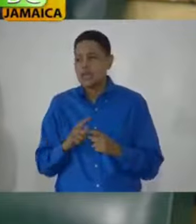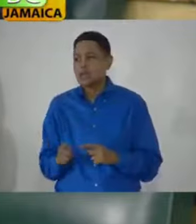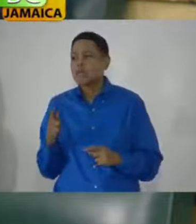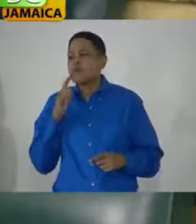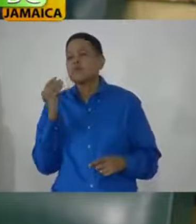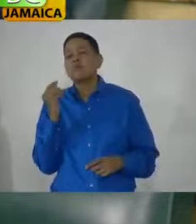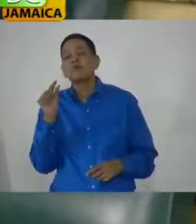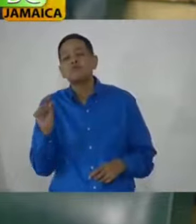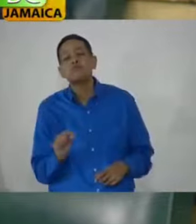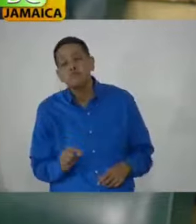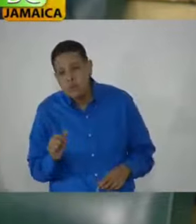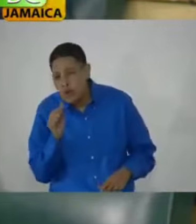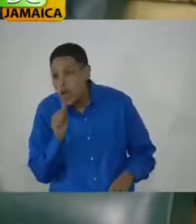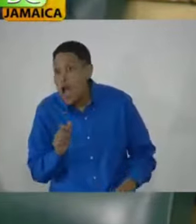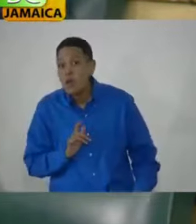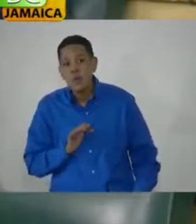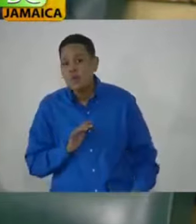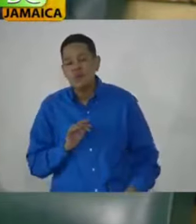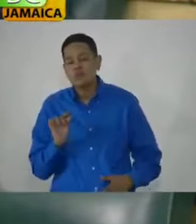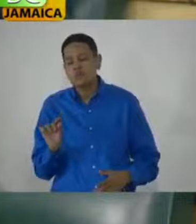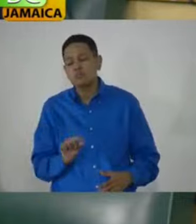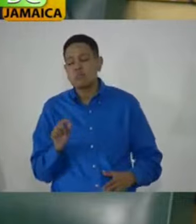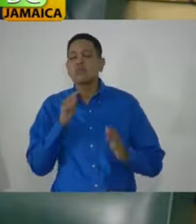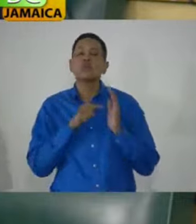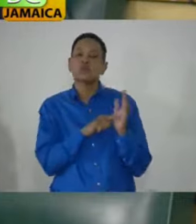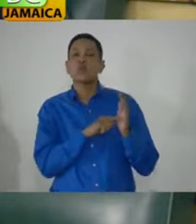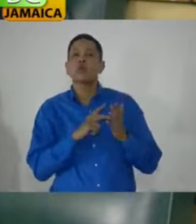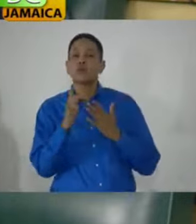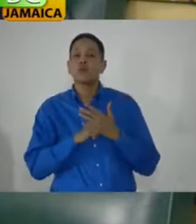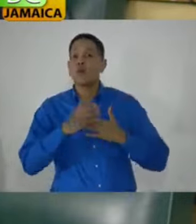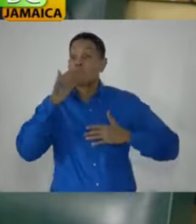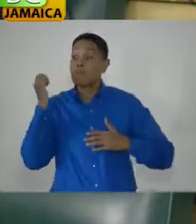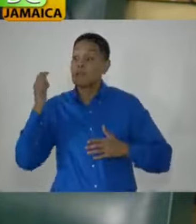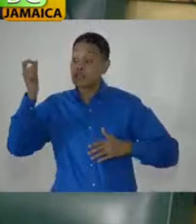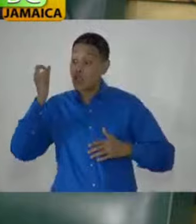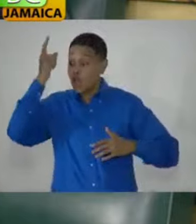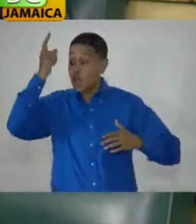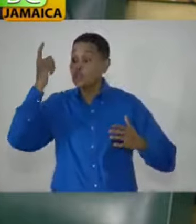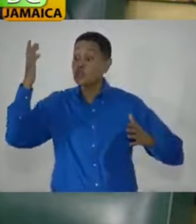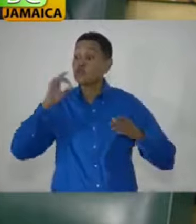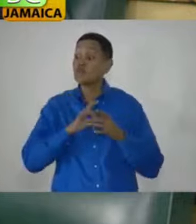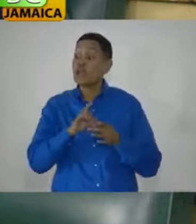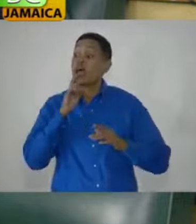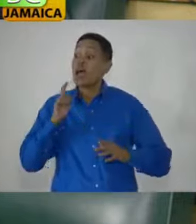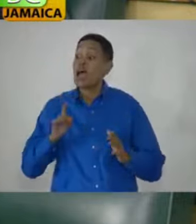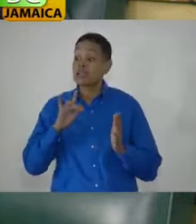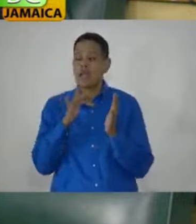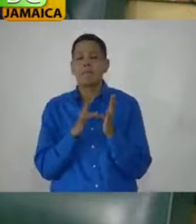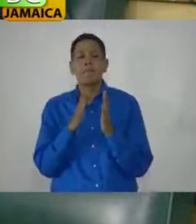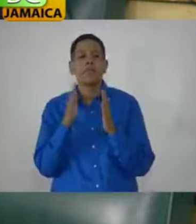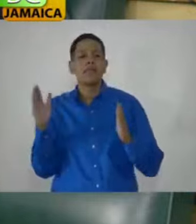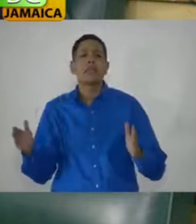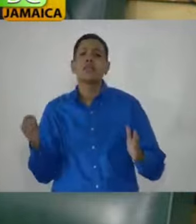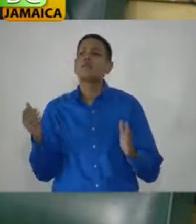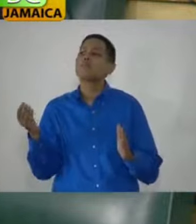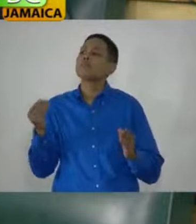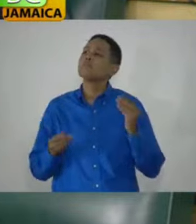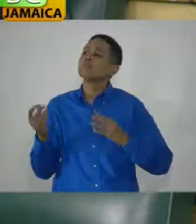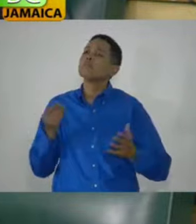relatively modest, underscoring that such programs are better understood as medium-term